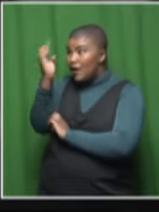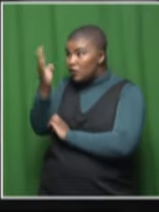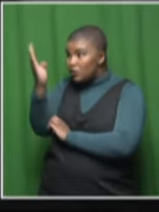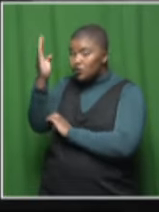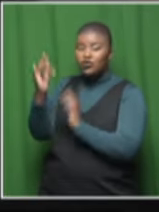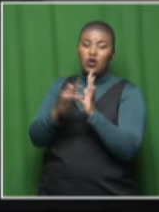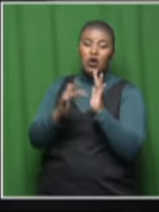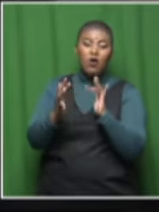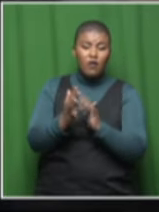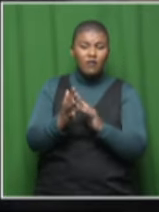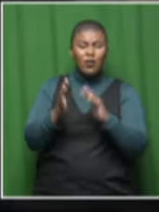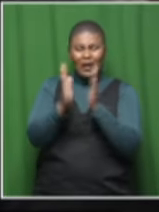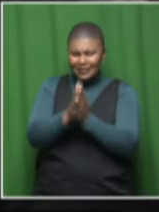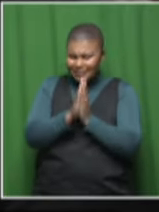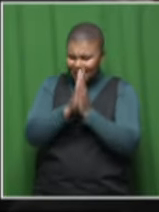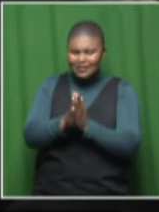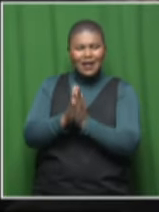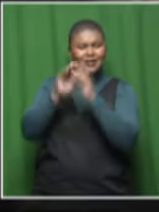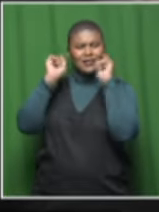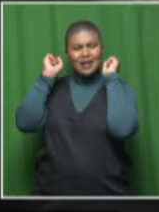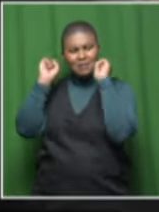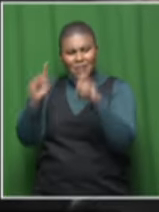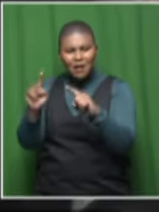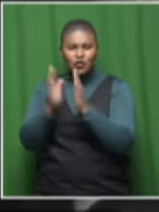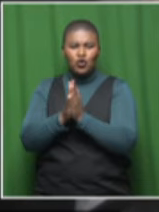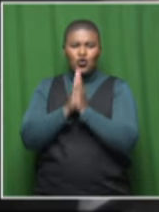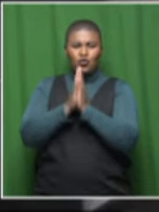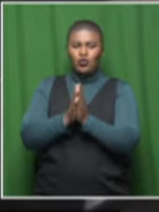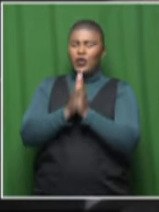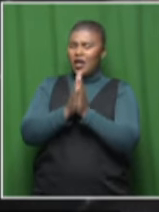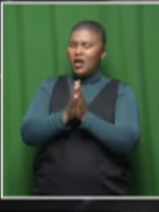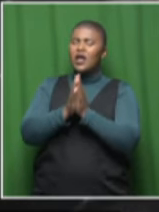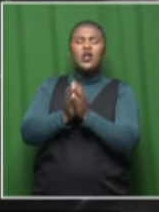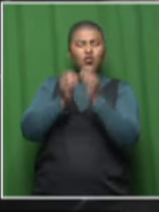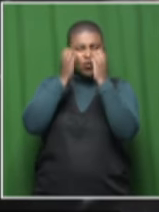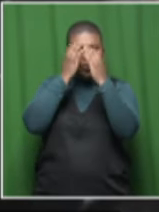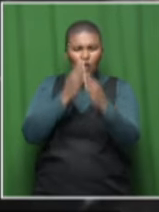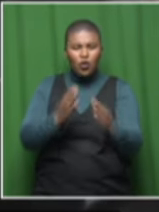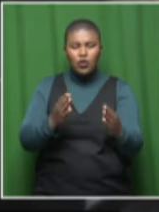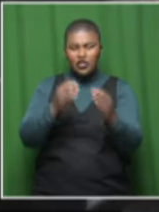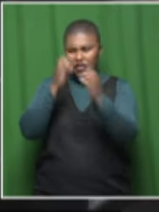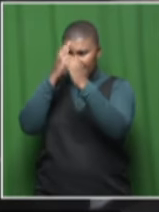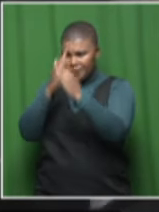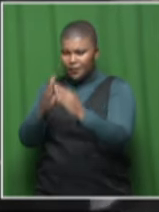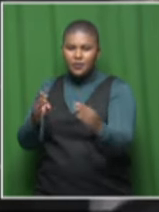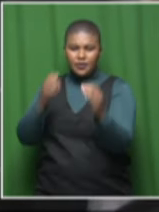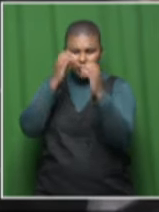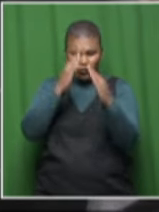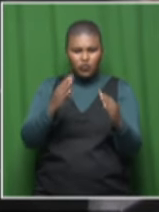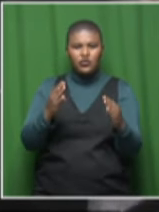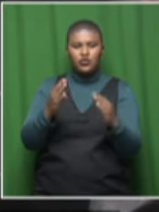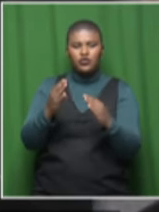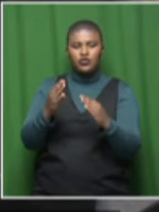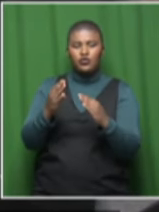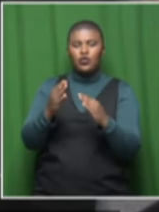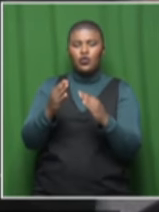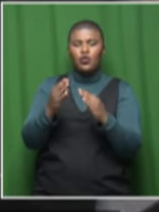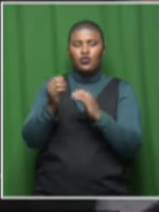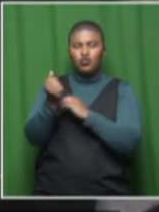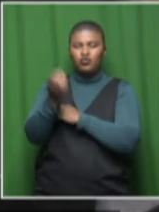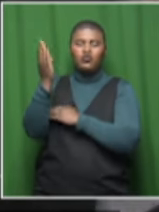ethandaza e-attend inkonzo, ehlabelela, edumisa uNkulunkulu kanye nalo lonke ibandla, nalo lonke